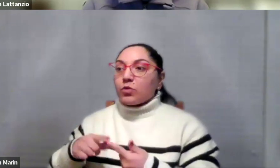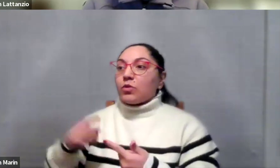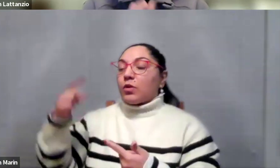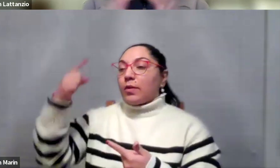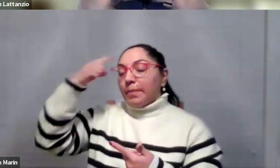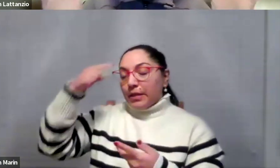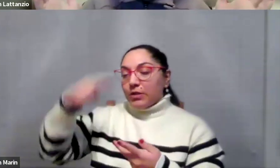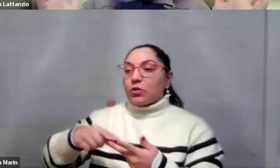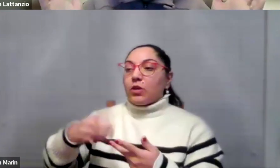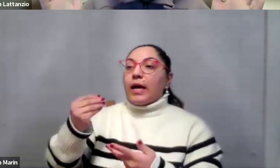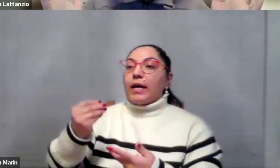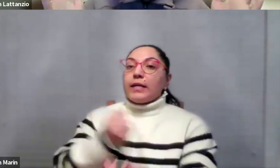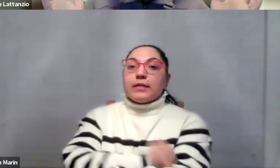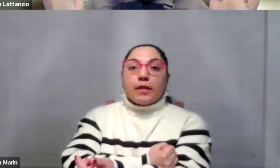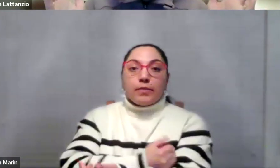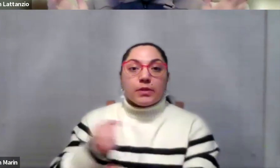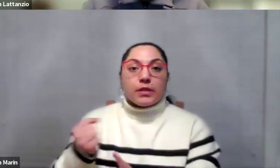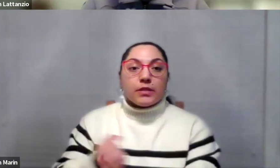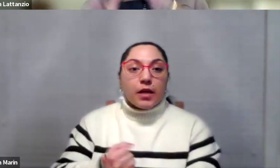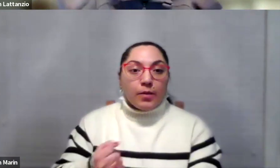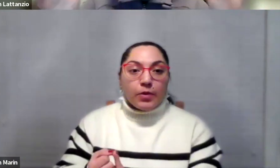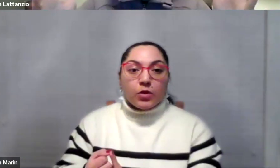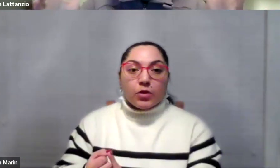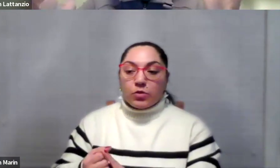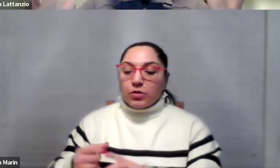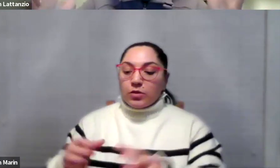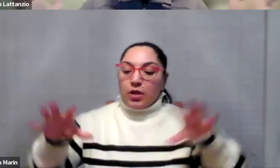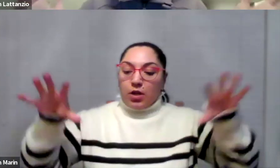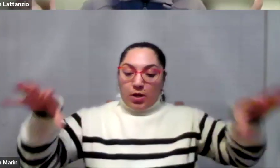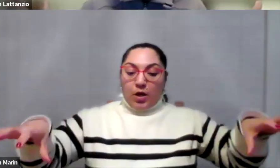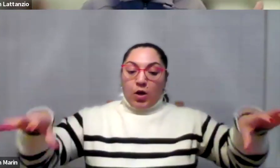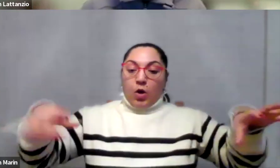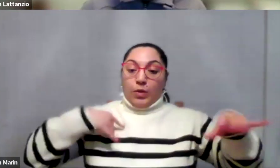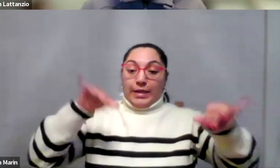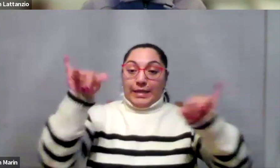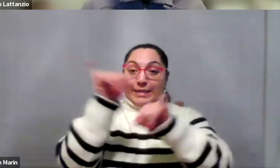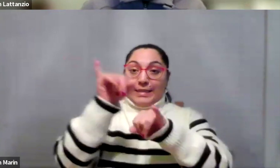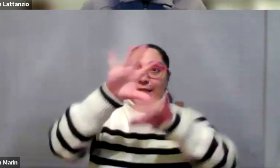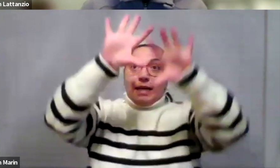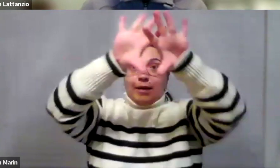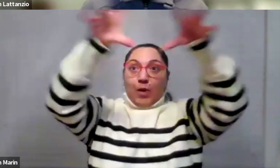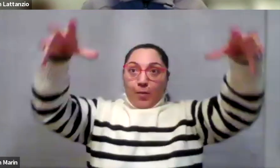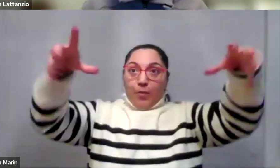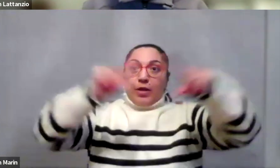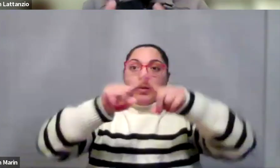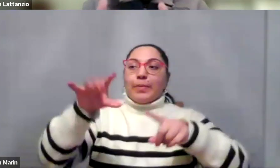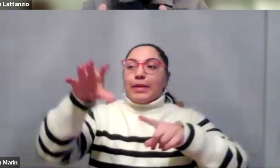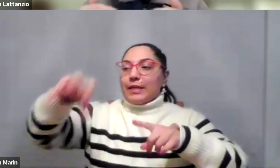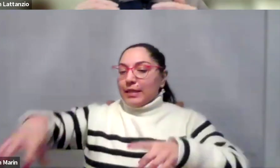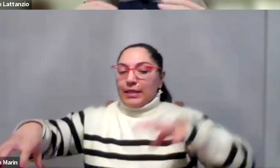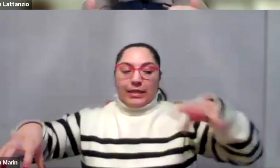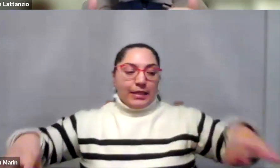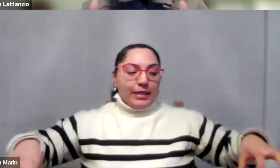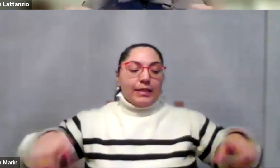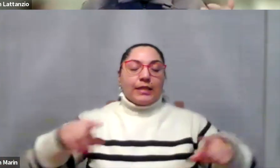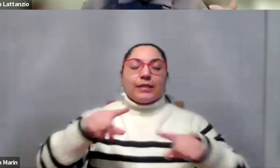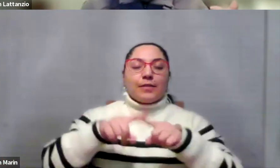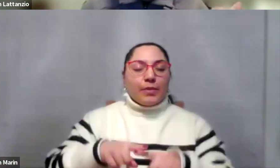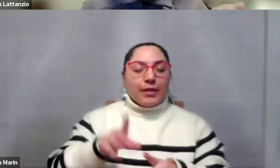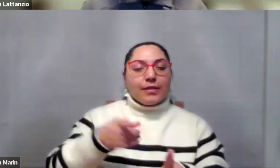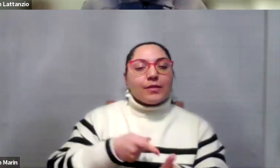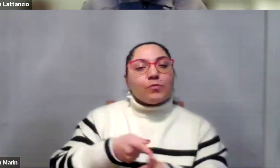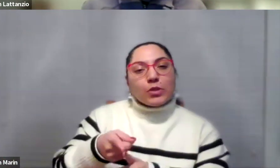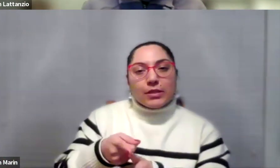we're all under Department of Mental Health and Hygiene, but we have different ways of delivering services to the individuals who have very